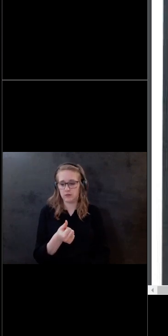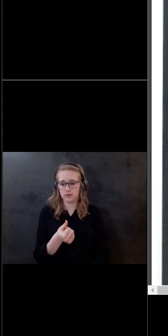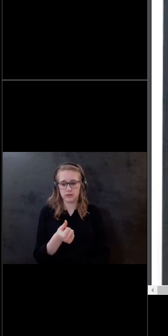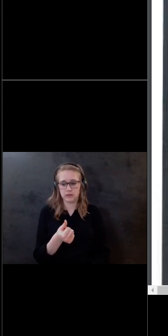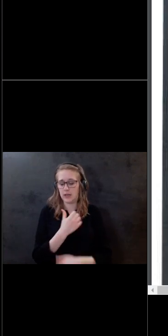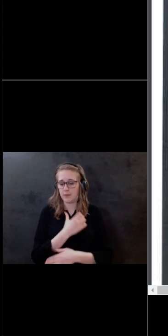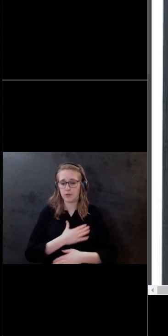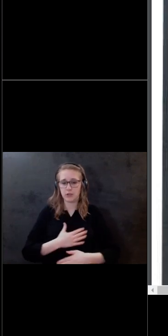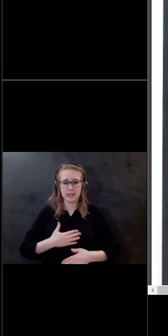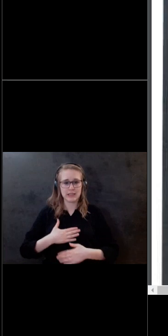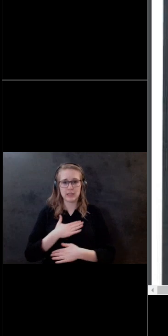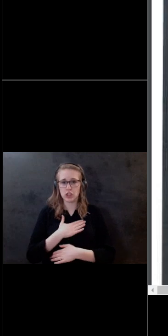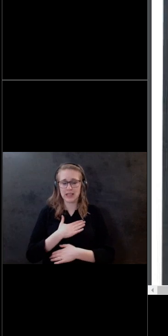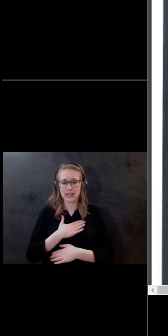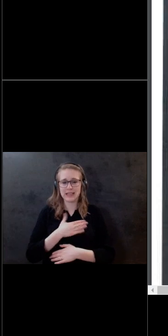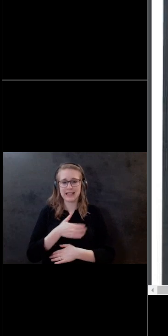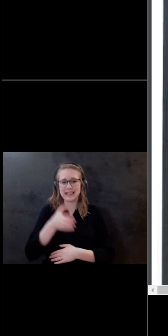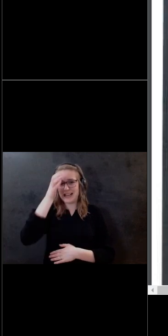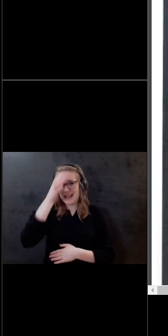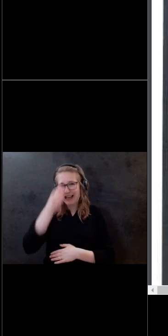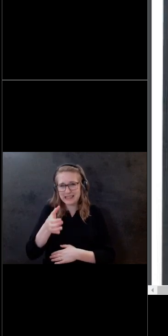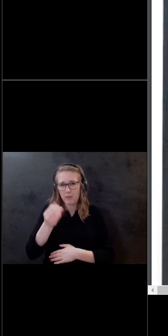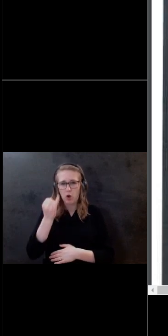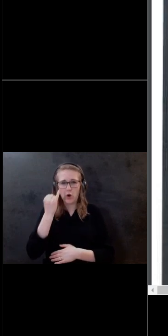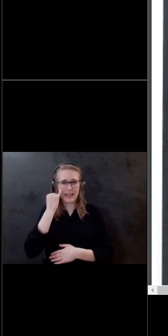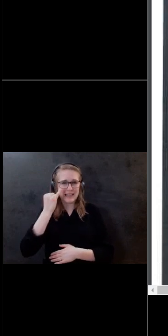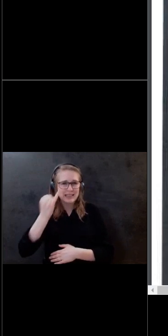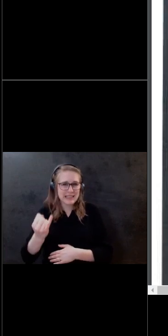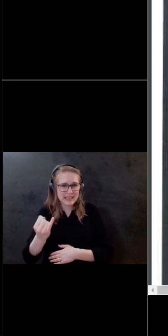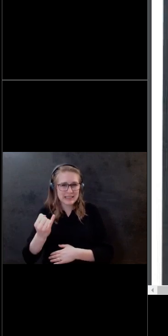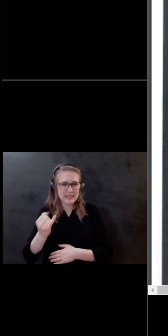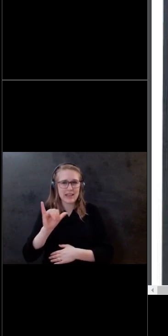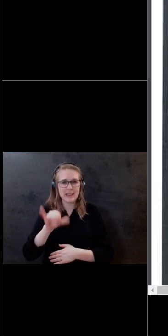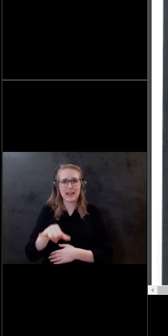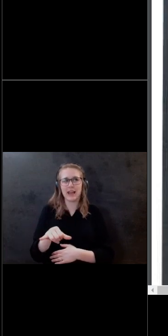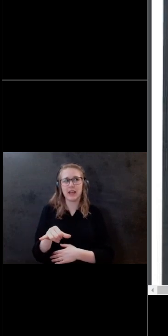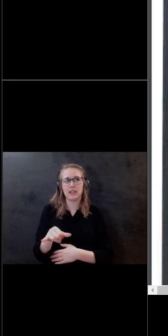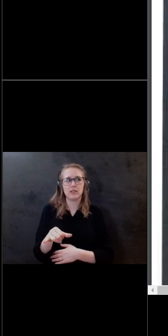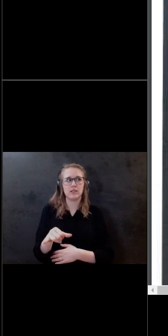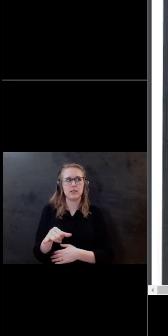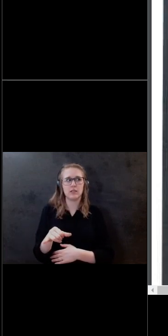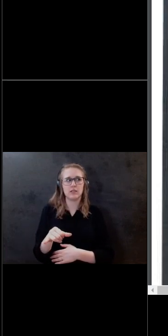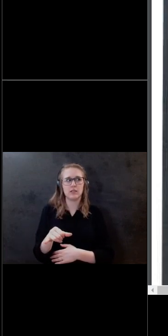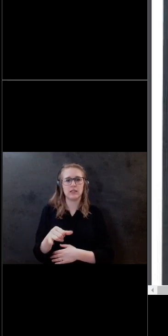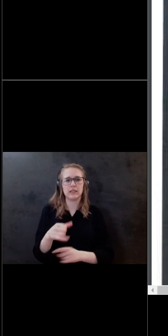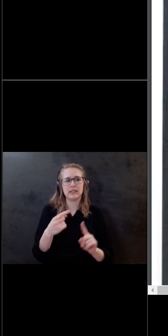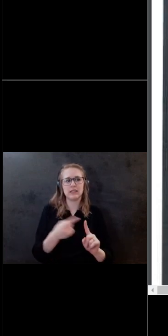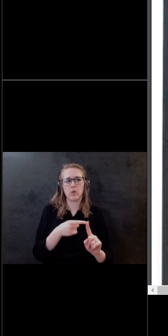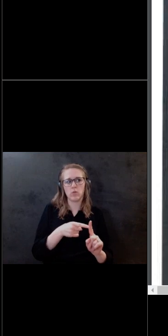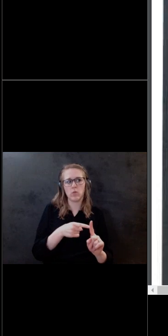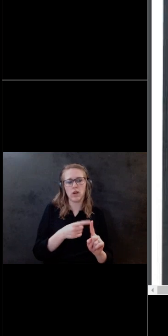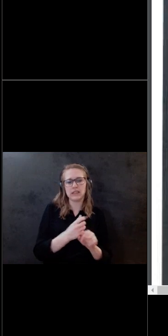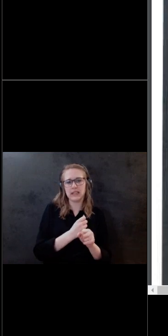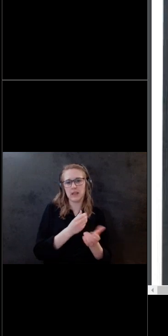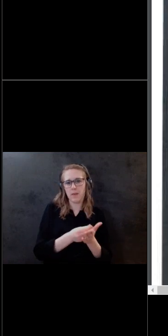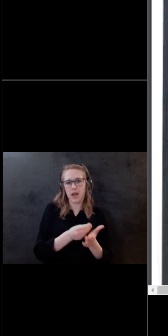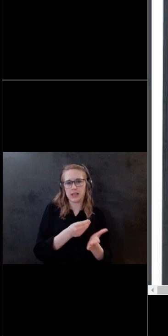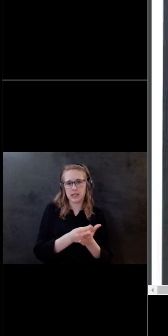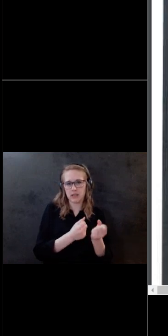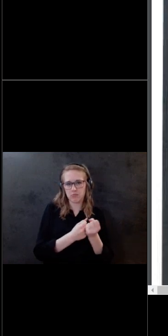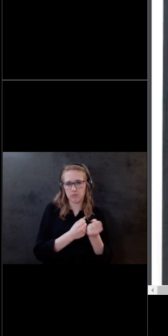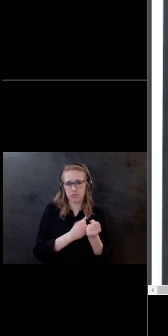appreciate the concept or the idea that because someone receives funding for